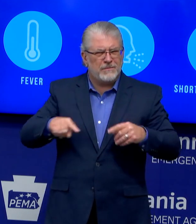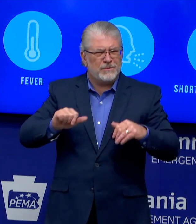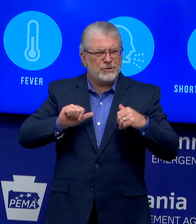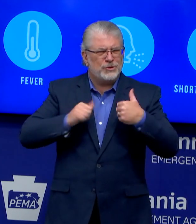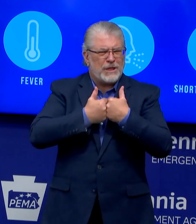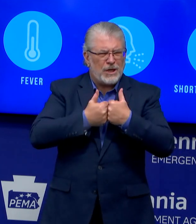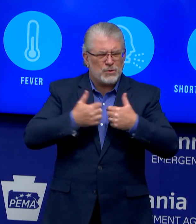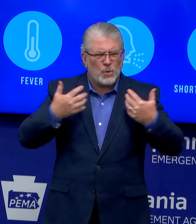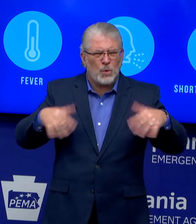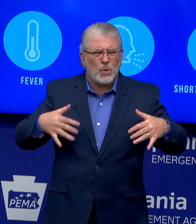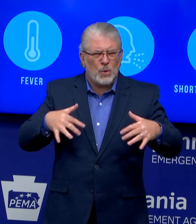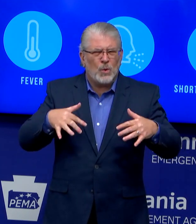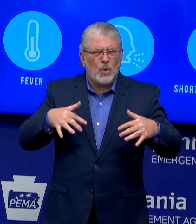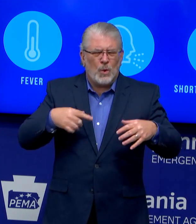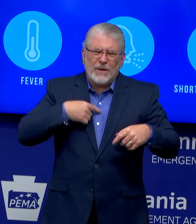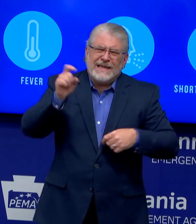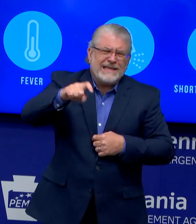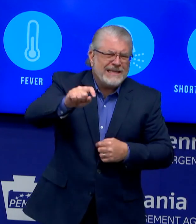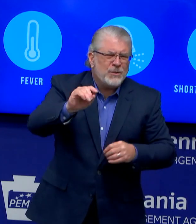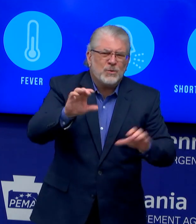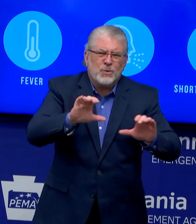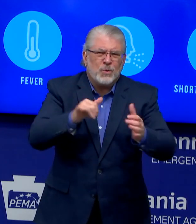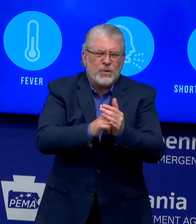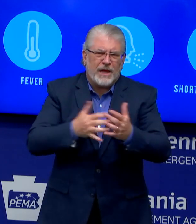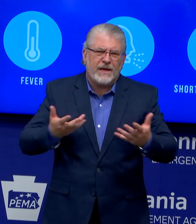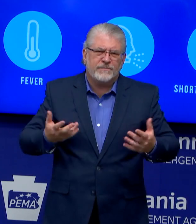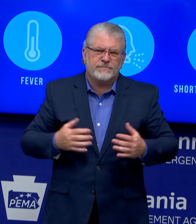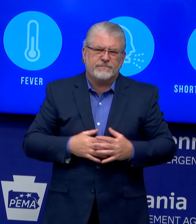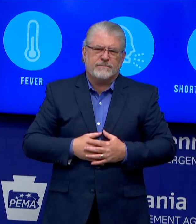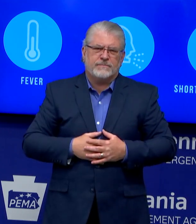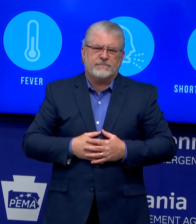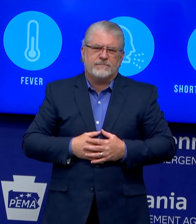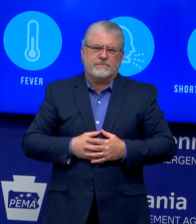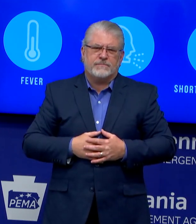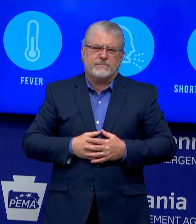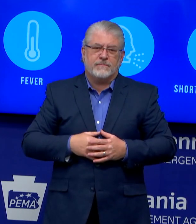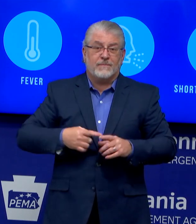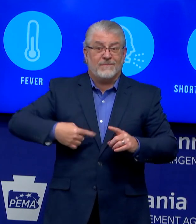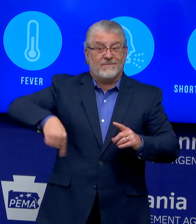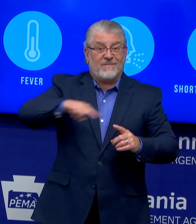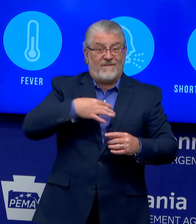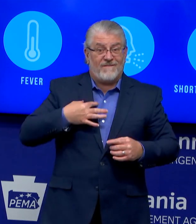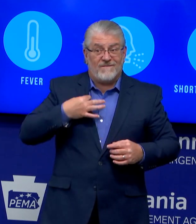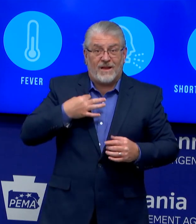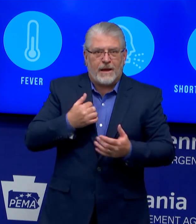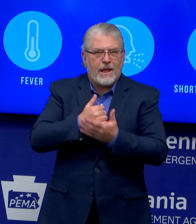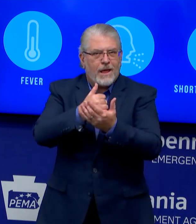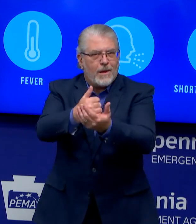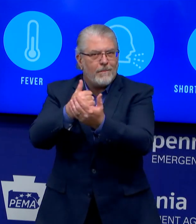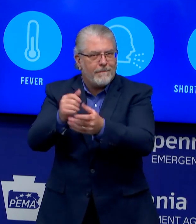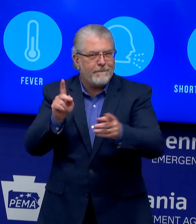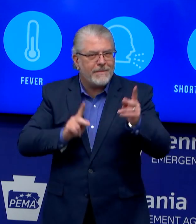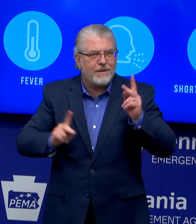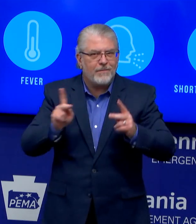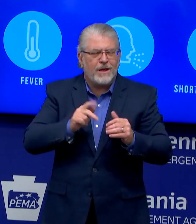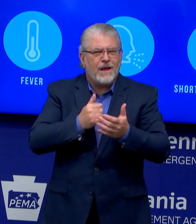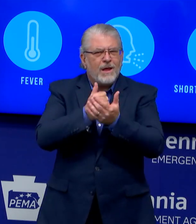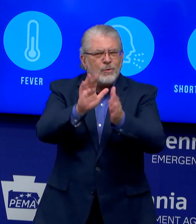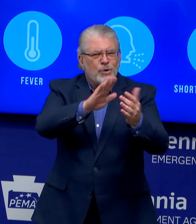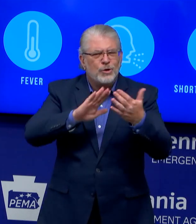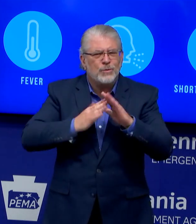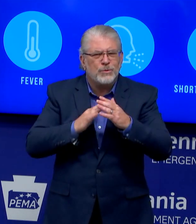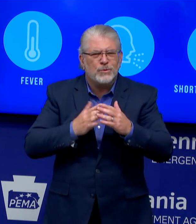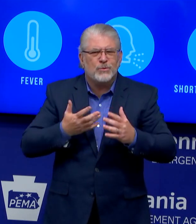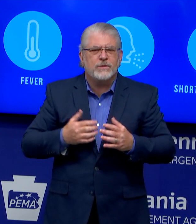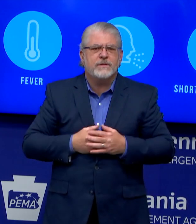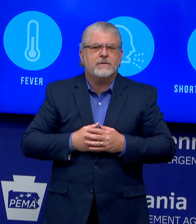protect each other. You are volunteering to help in your communities and finding innovative ways